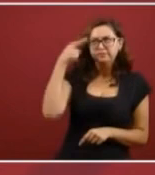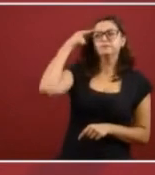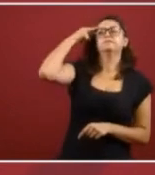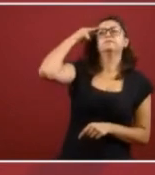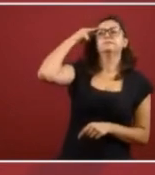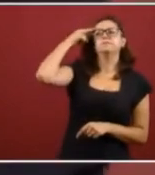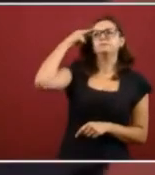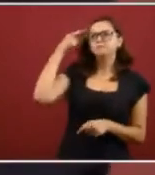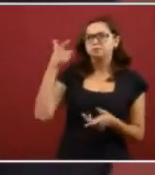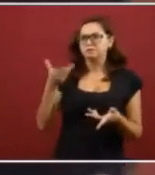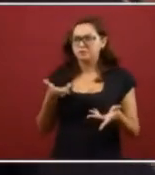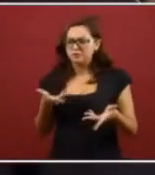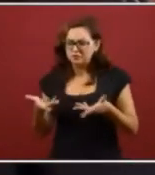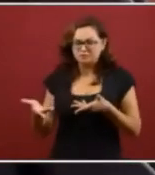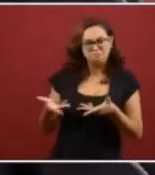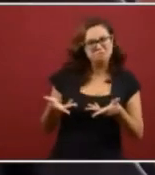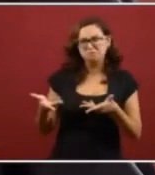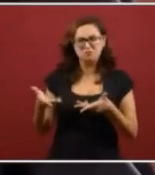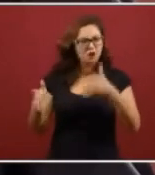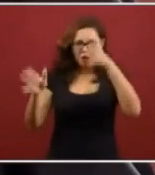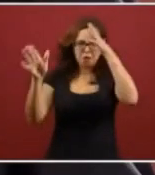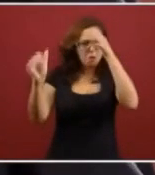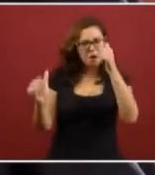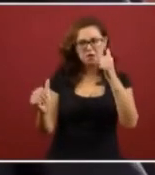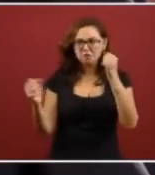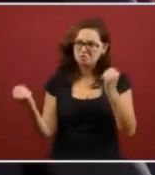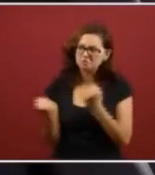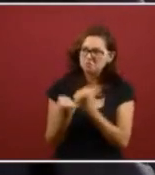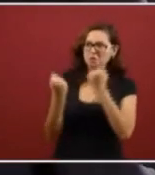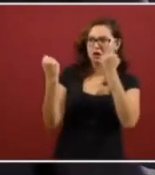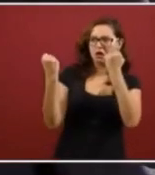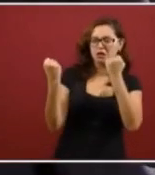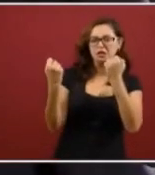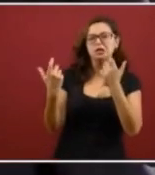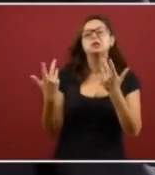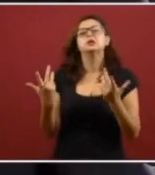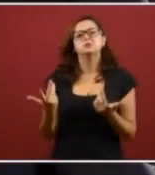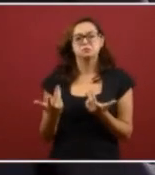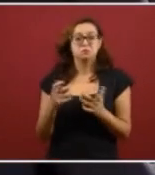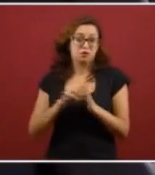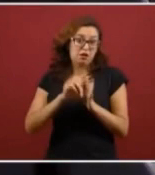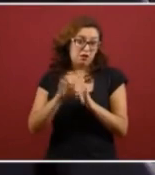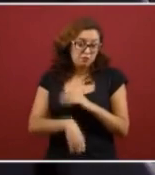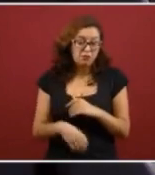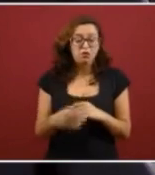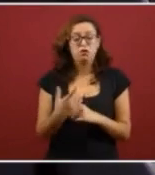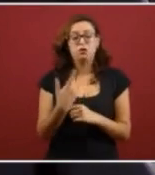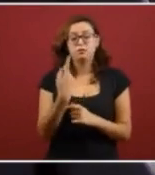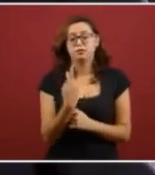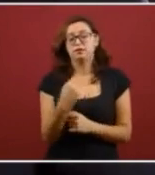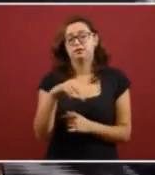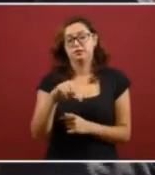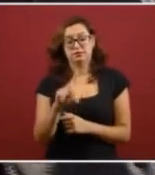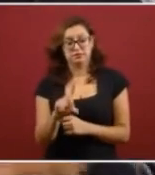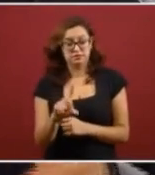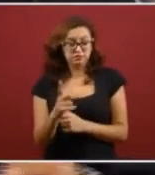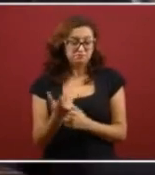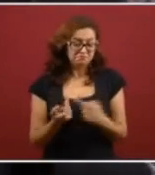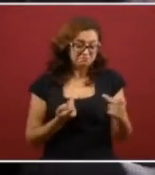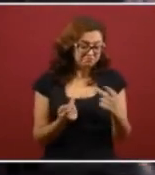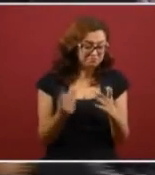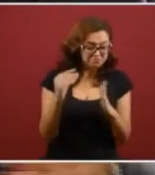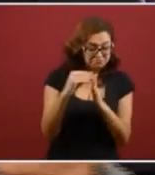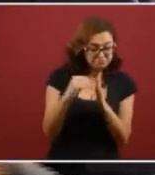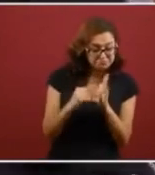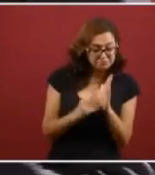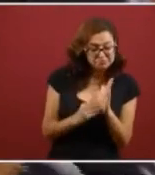Tuvimos, and some other discrepancies, we had a development plan that was we didn't